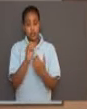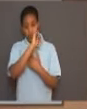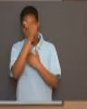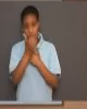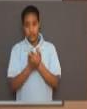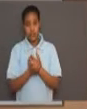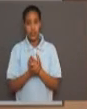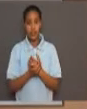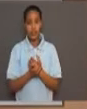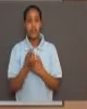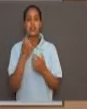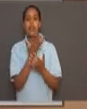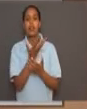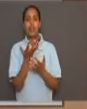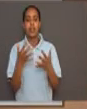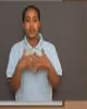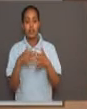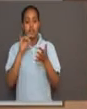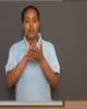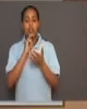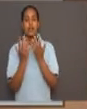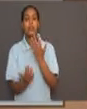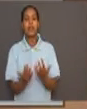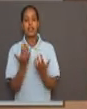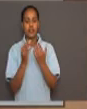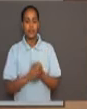temperature of the material that is burning.